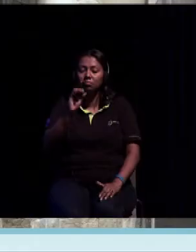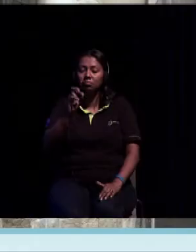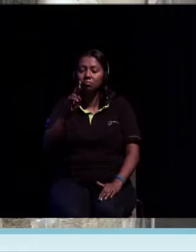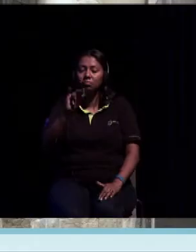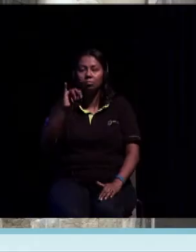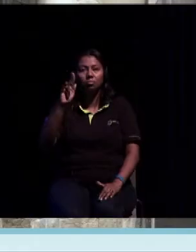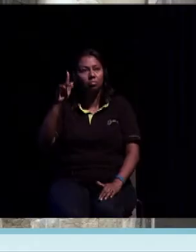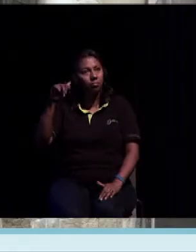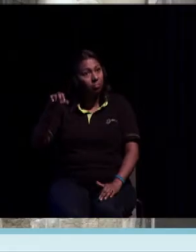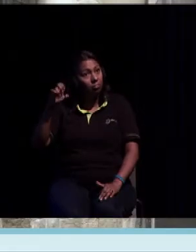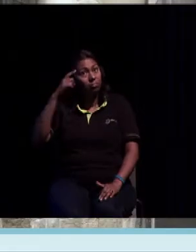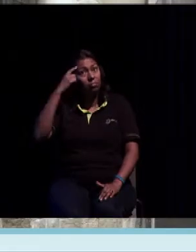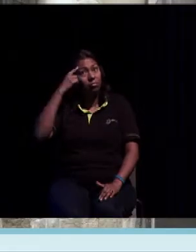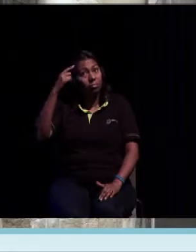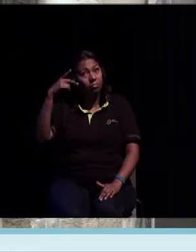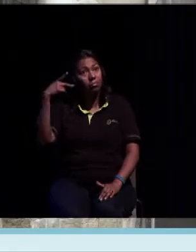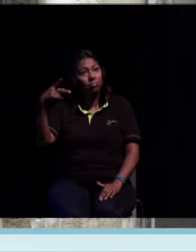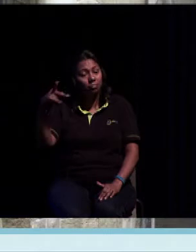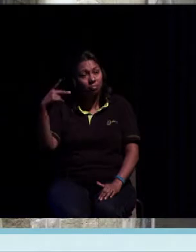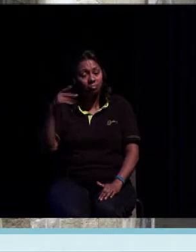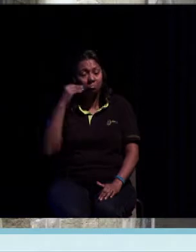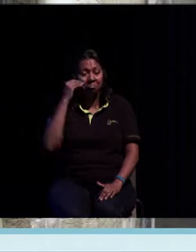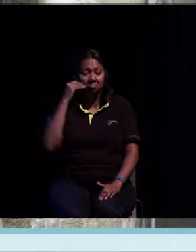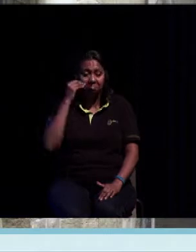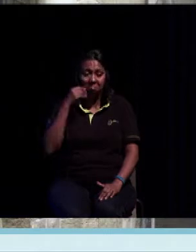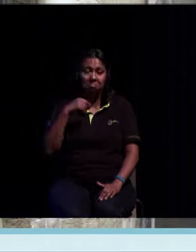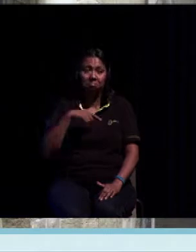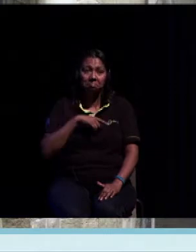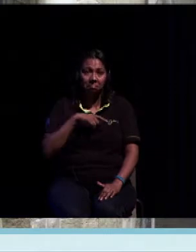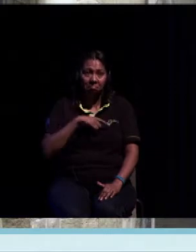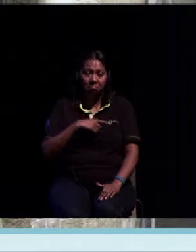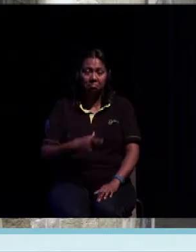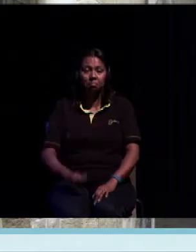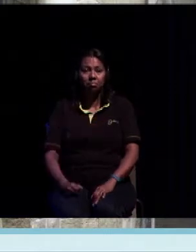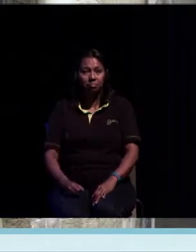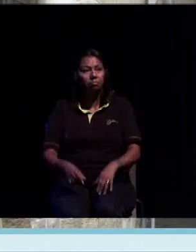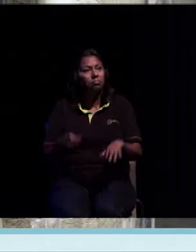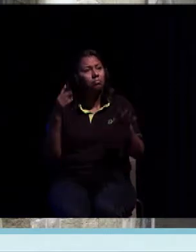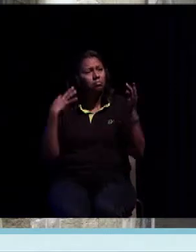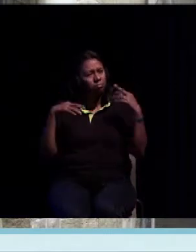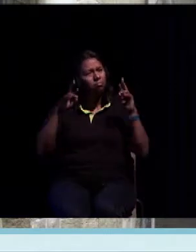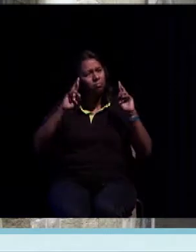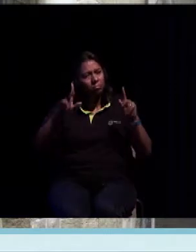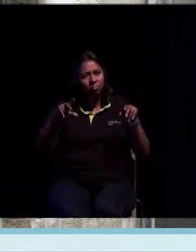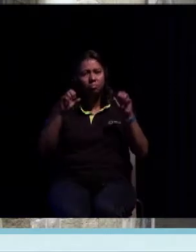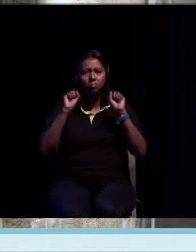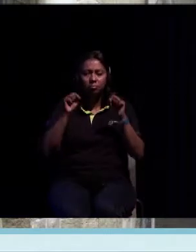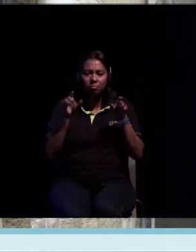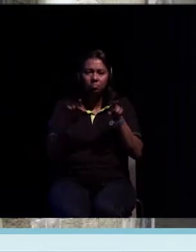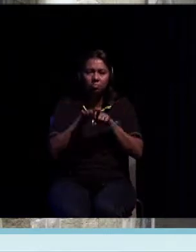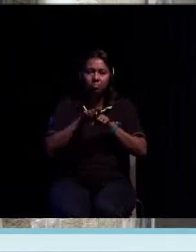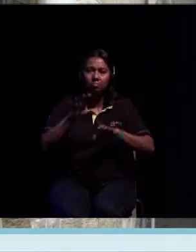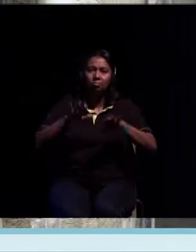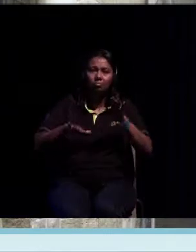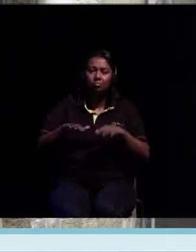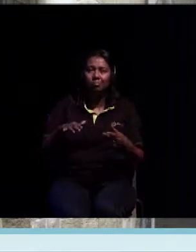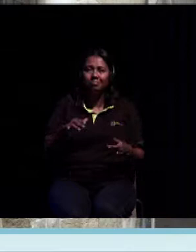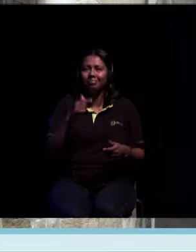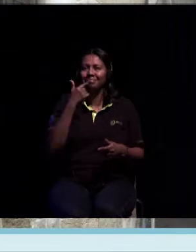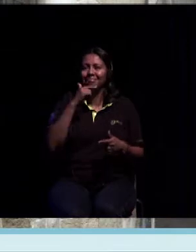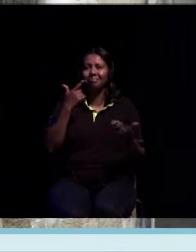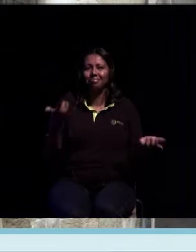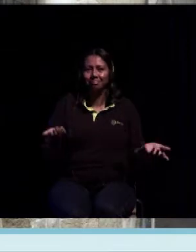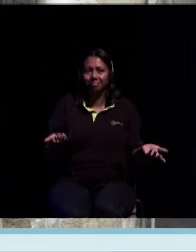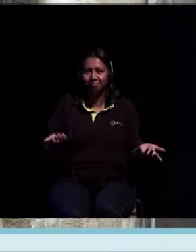we know that tourism can be a dirty word. Nobody wants to be tourist, and often we laugh at them. And there's some good reason.